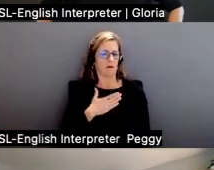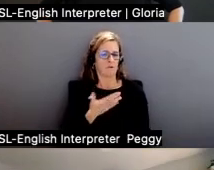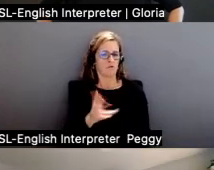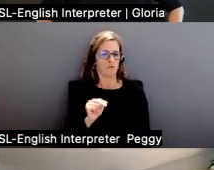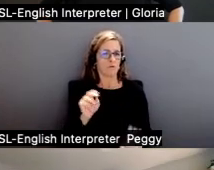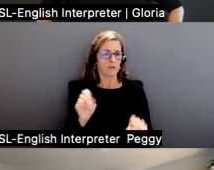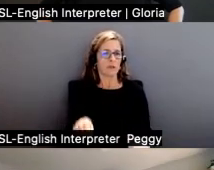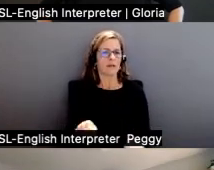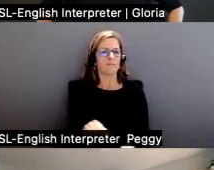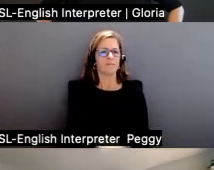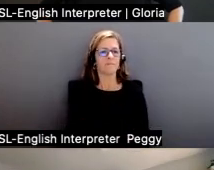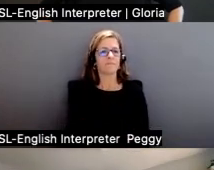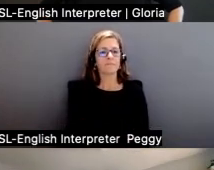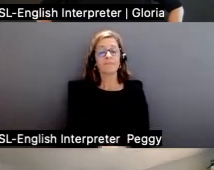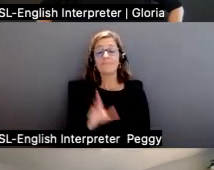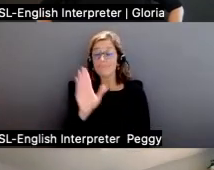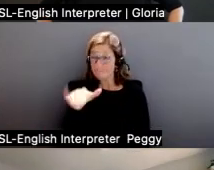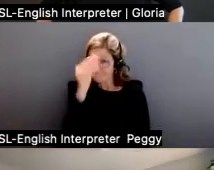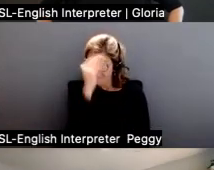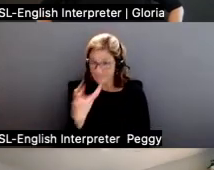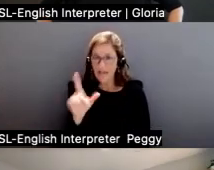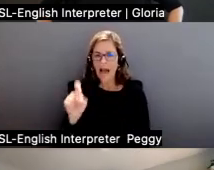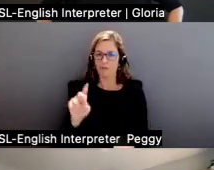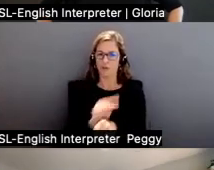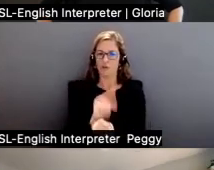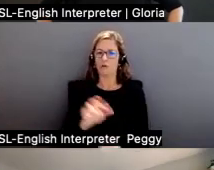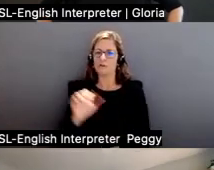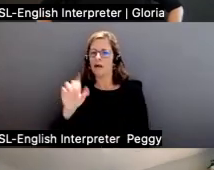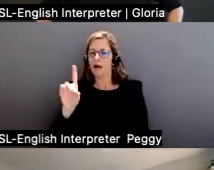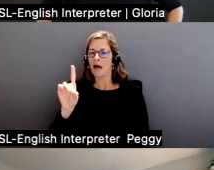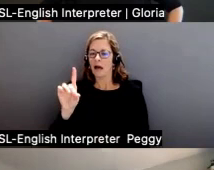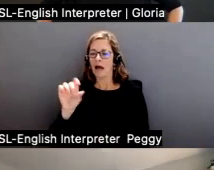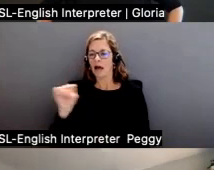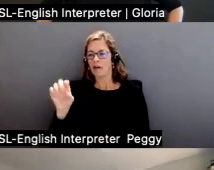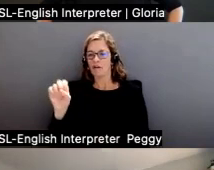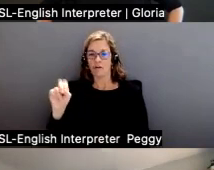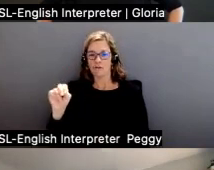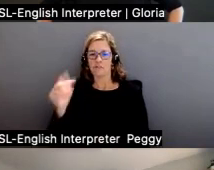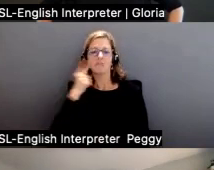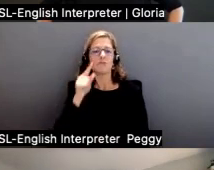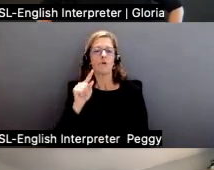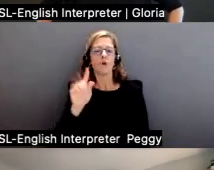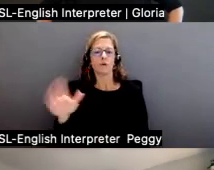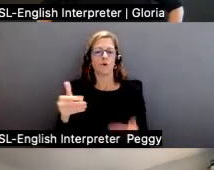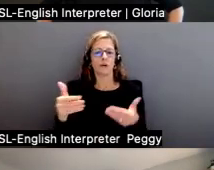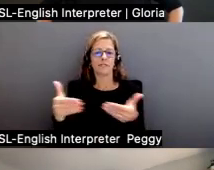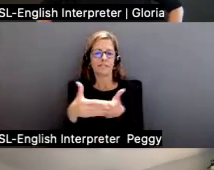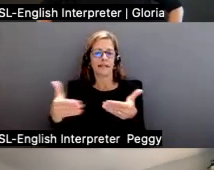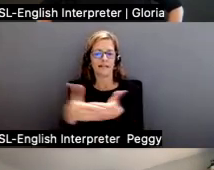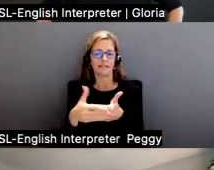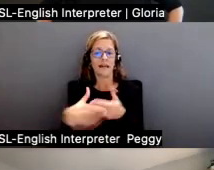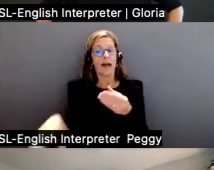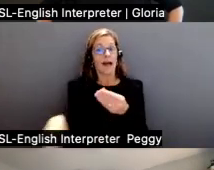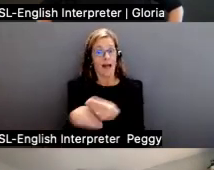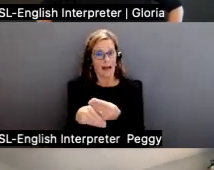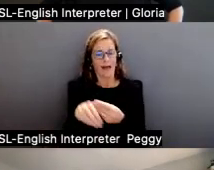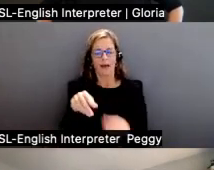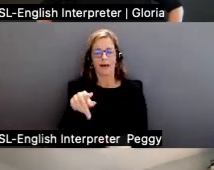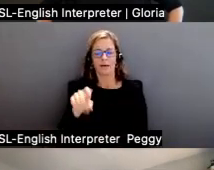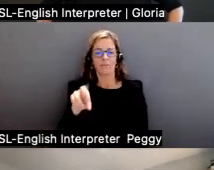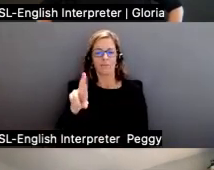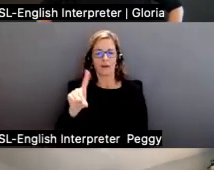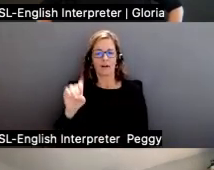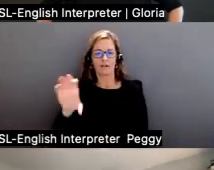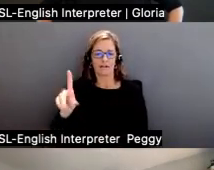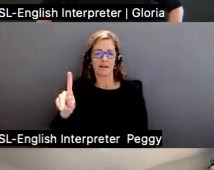know, you will have to go to add-ons in your Google Slides, and you will have to add Pear Deck. It actually will tell you, do you want to add